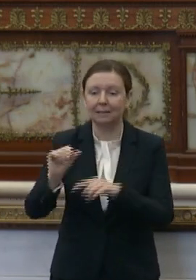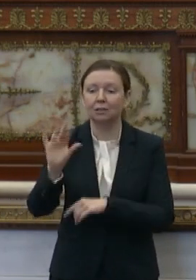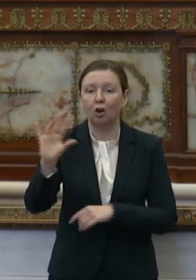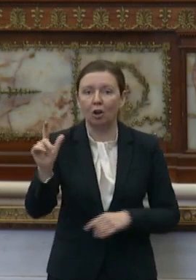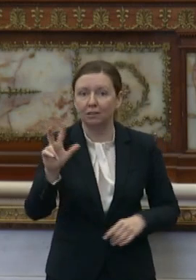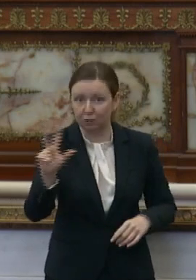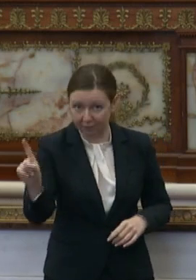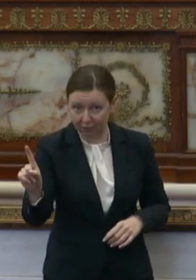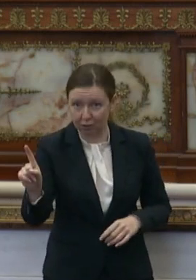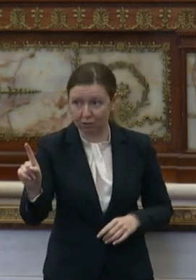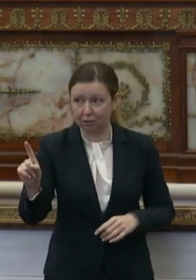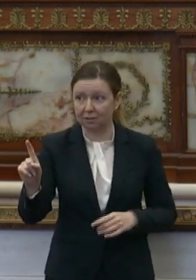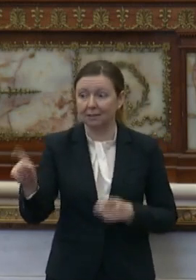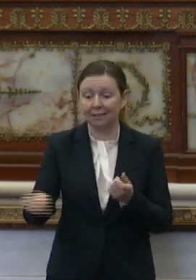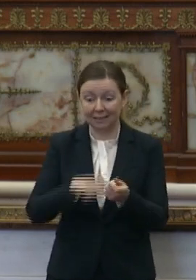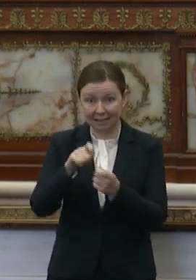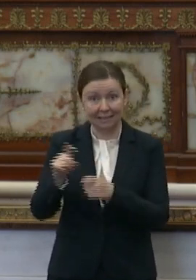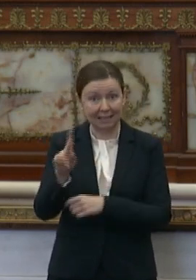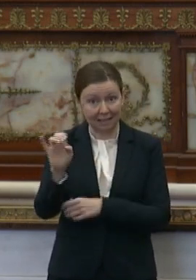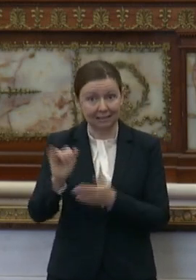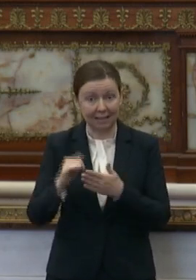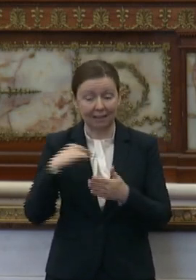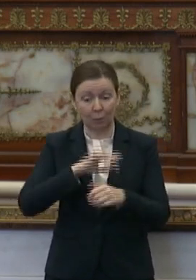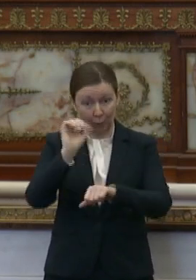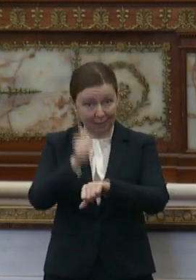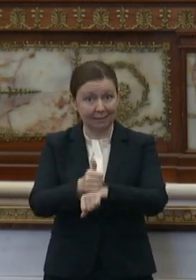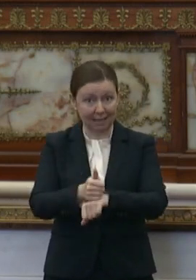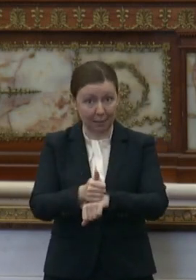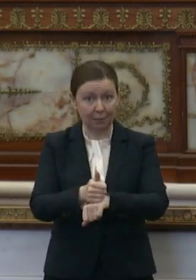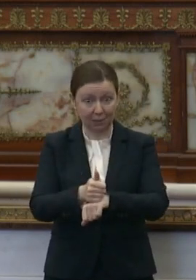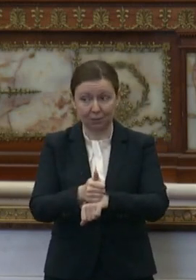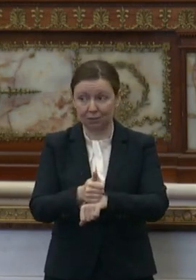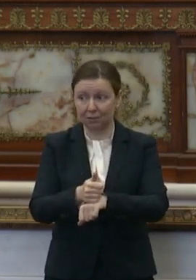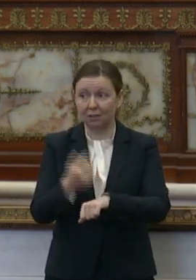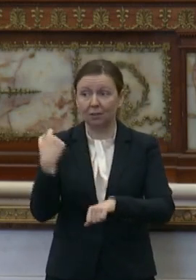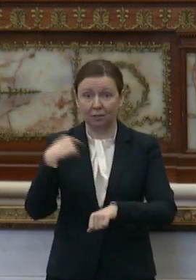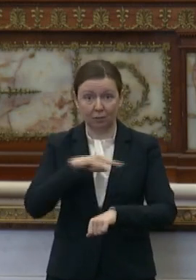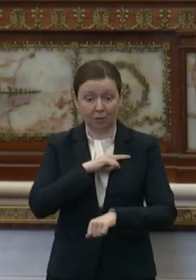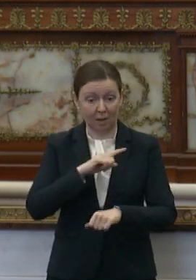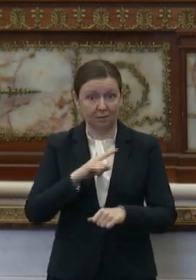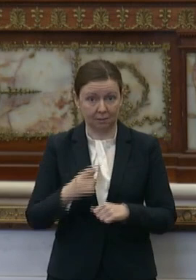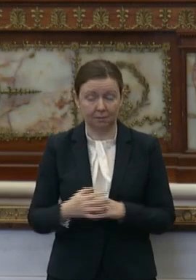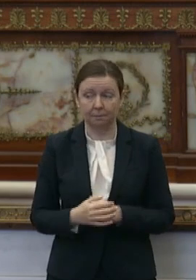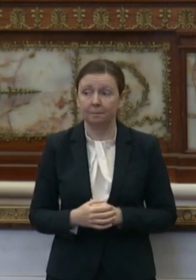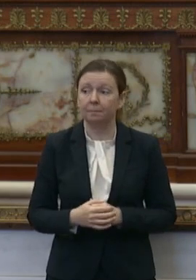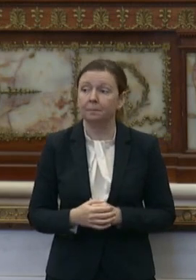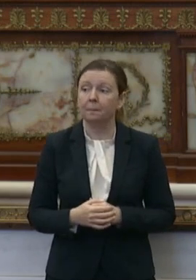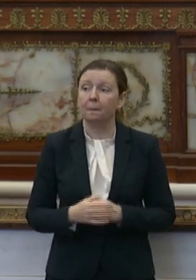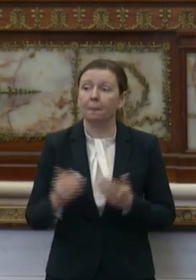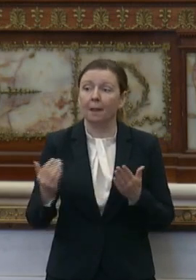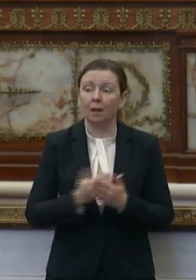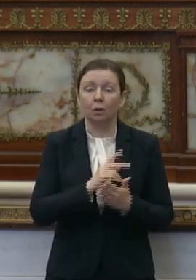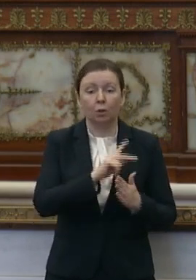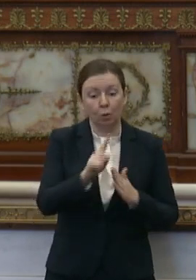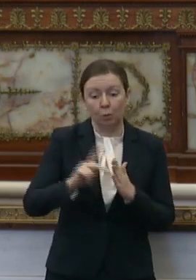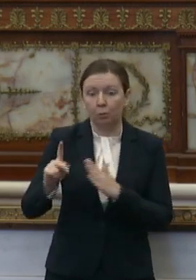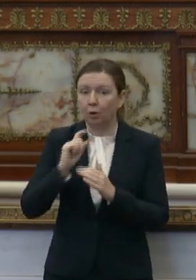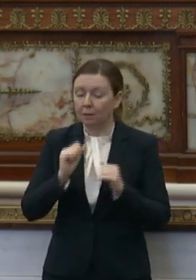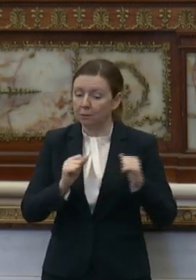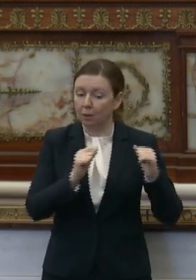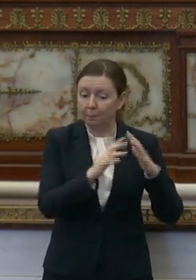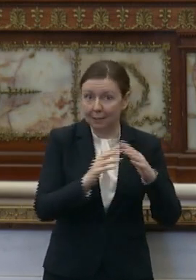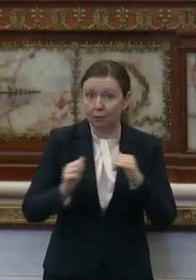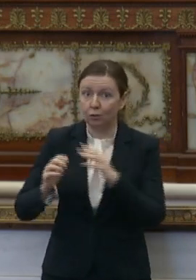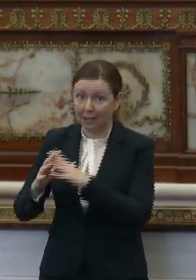August 31st, the exact date that was could be established by our city council body. New programs are being